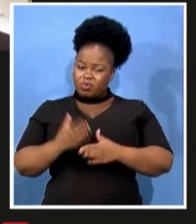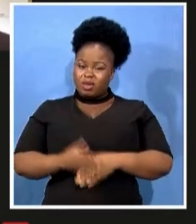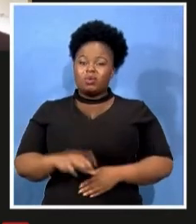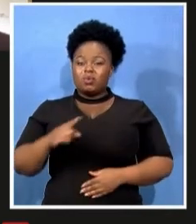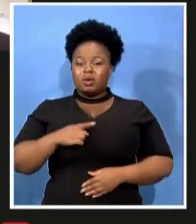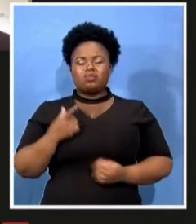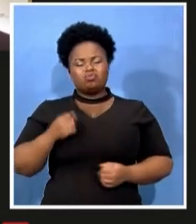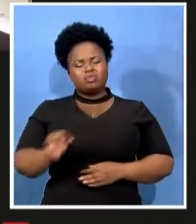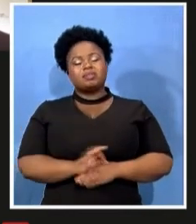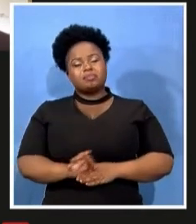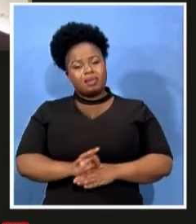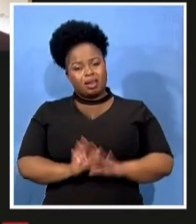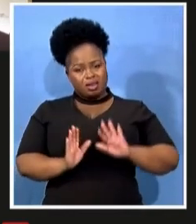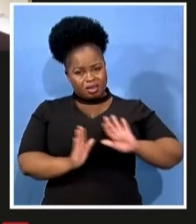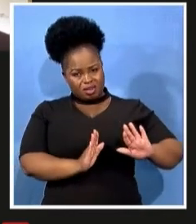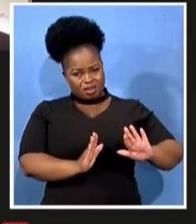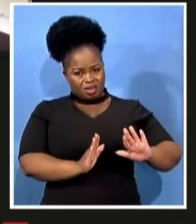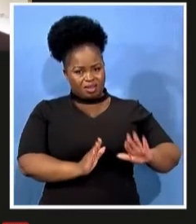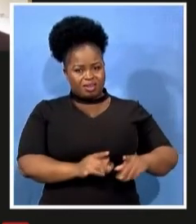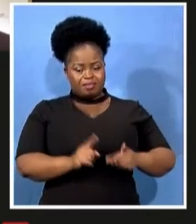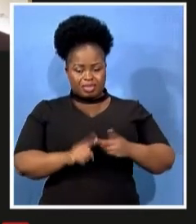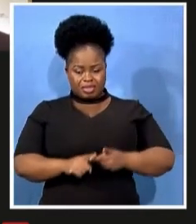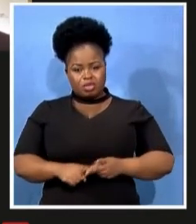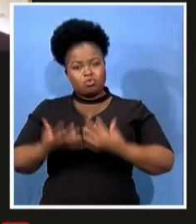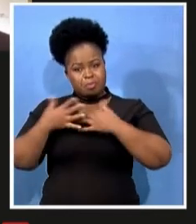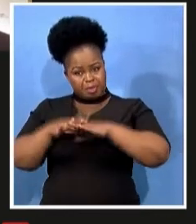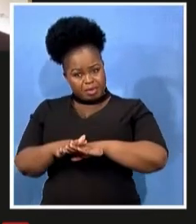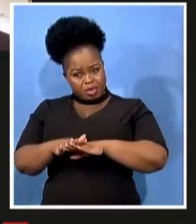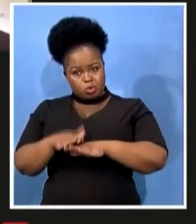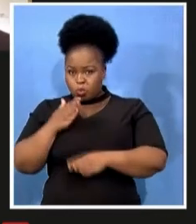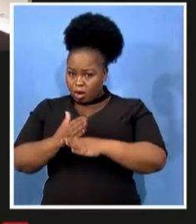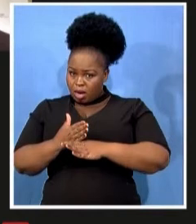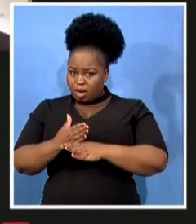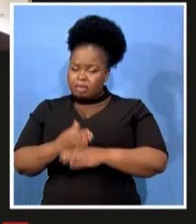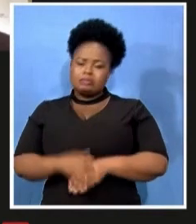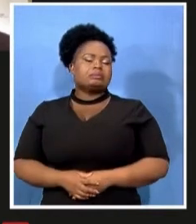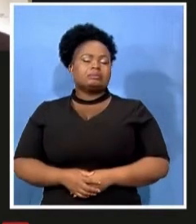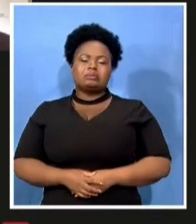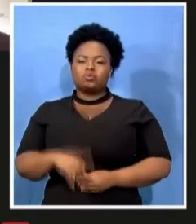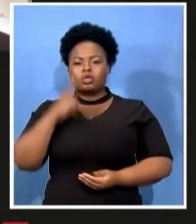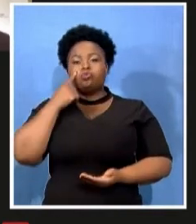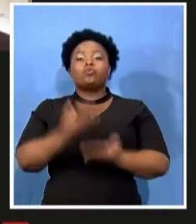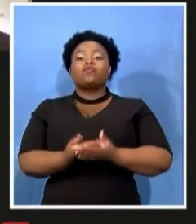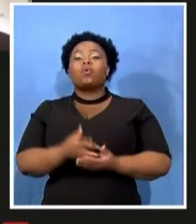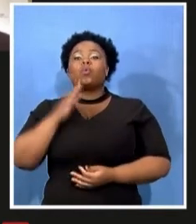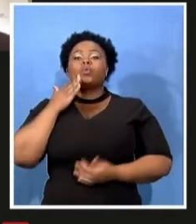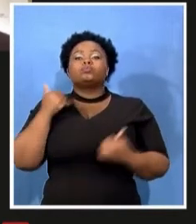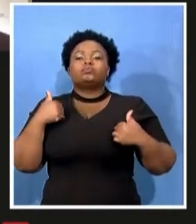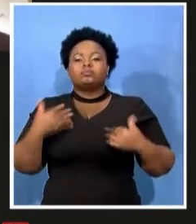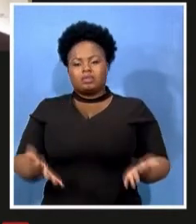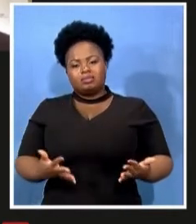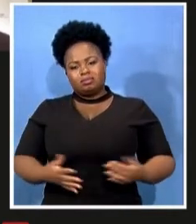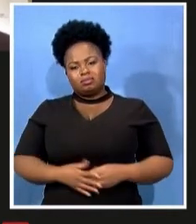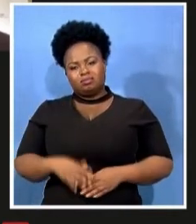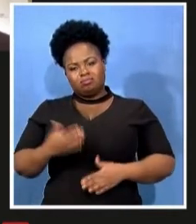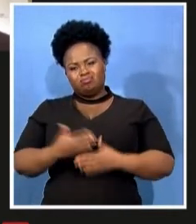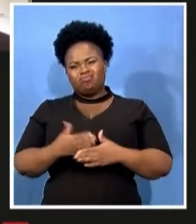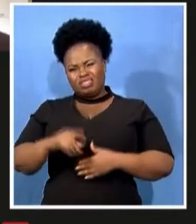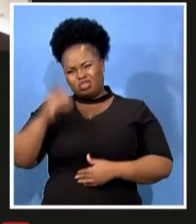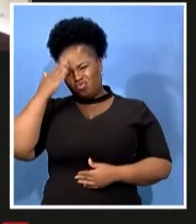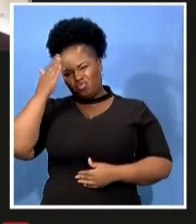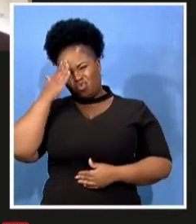to actually make it work, it can only be proven once you've started to administer. Then you know what are the weaknesses in the system, and then you